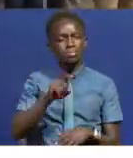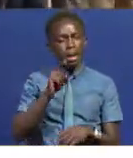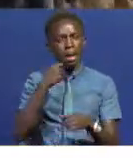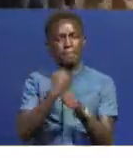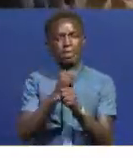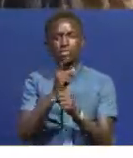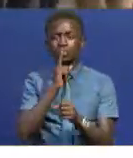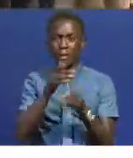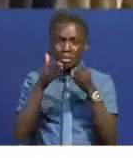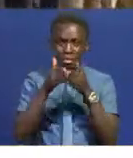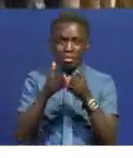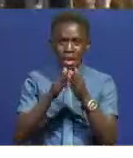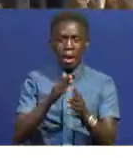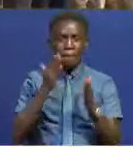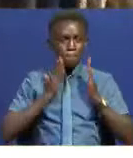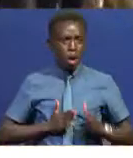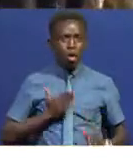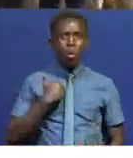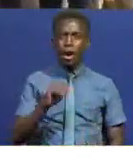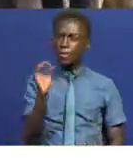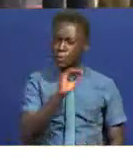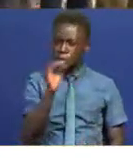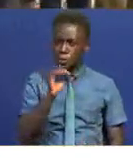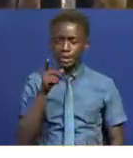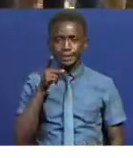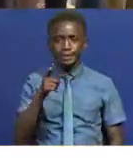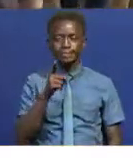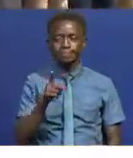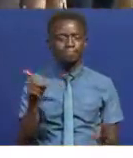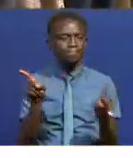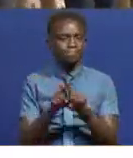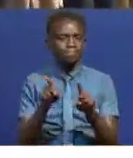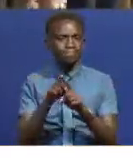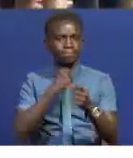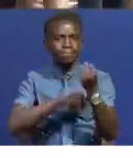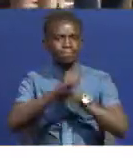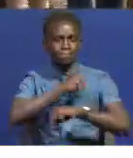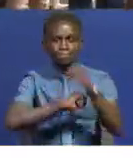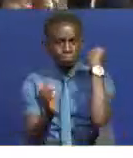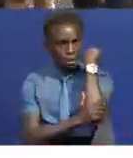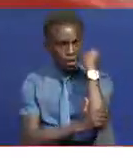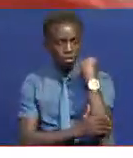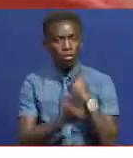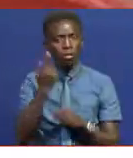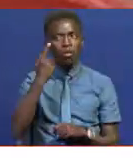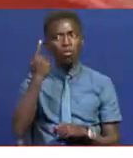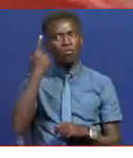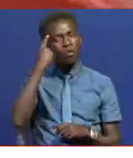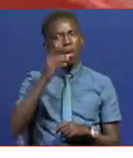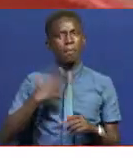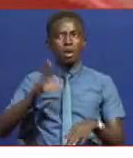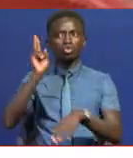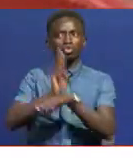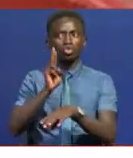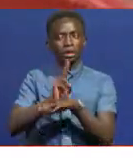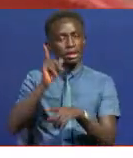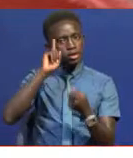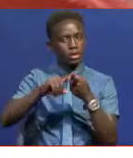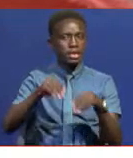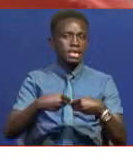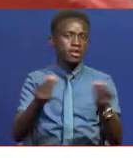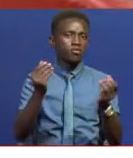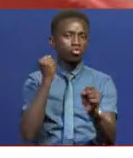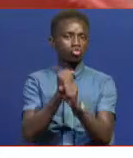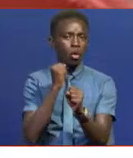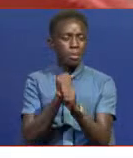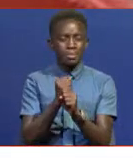are rising cases of sexual extortions for jobs and opportunities in the country. One, propose amendments to the